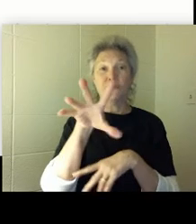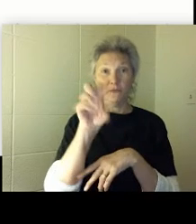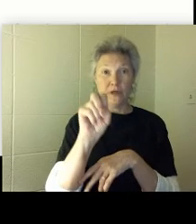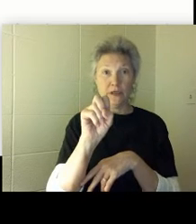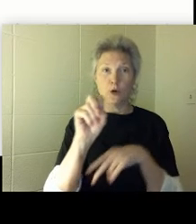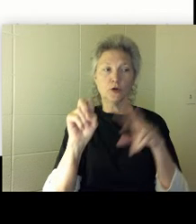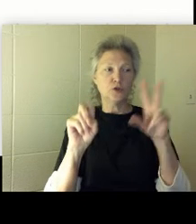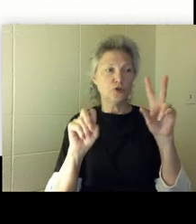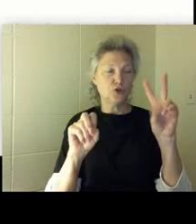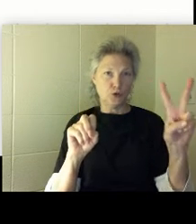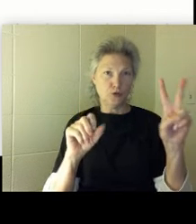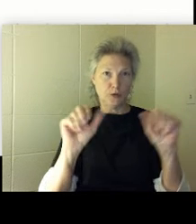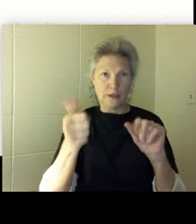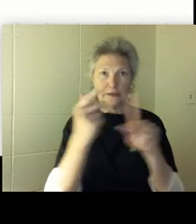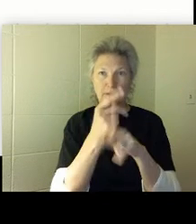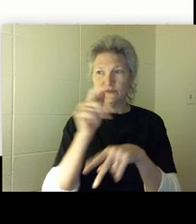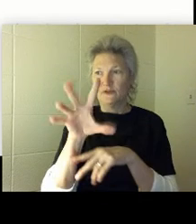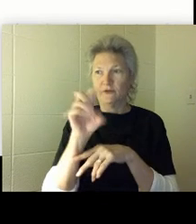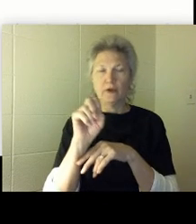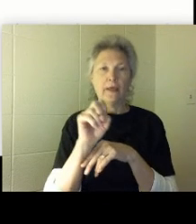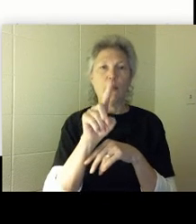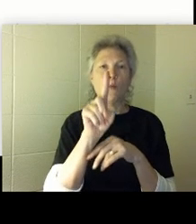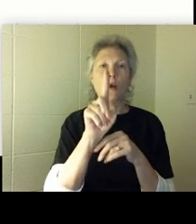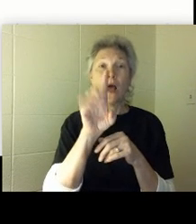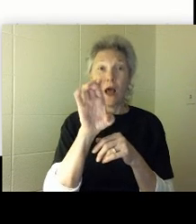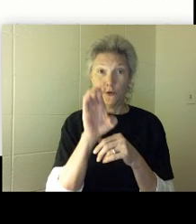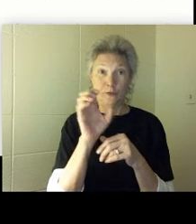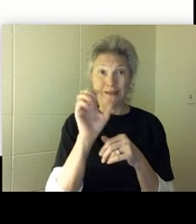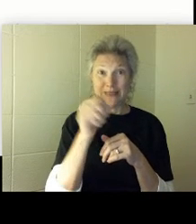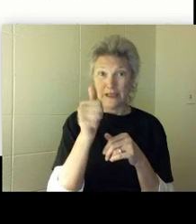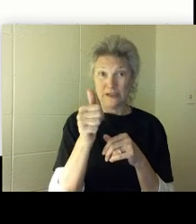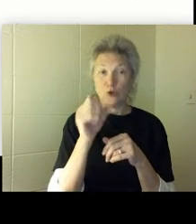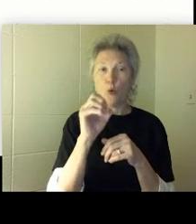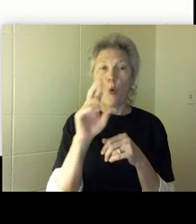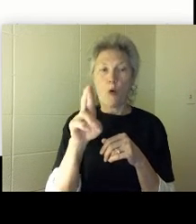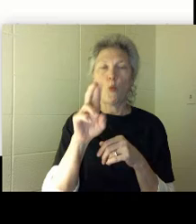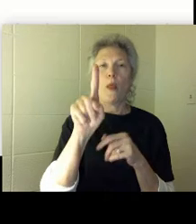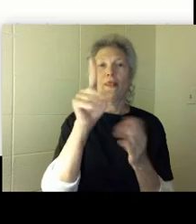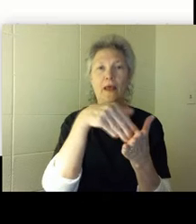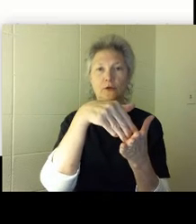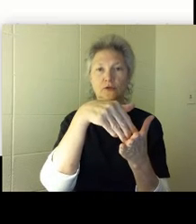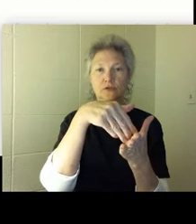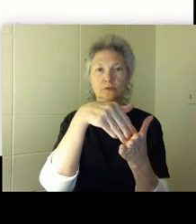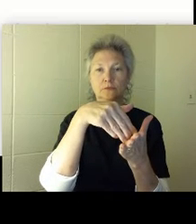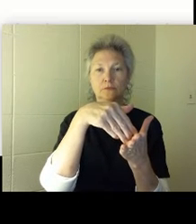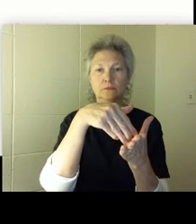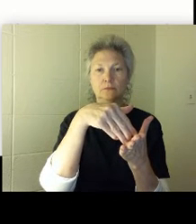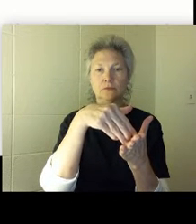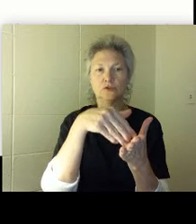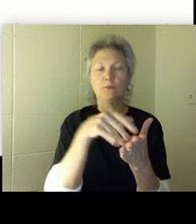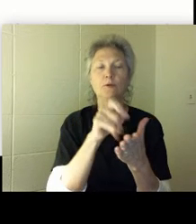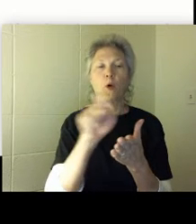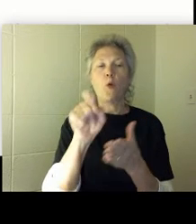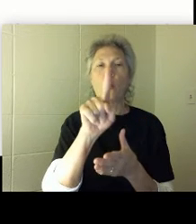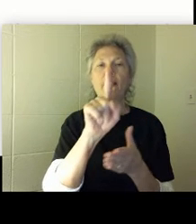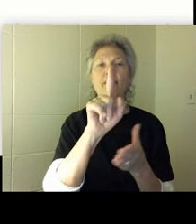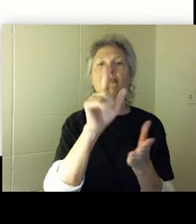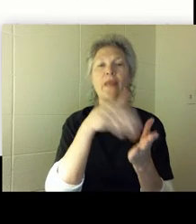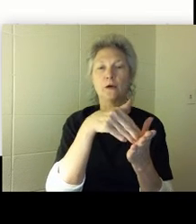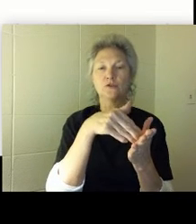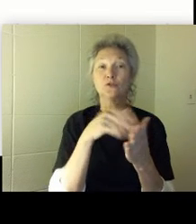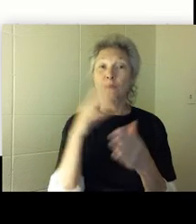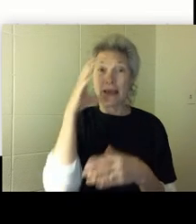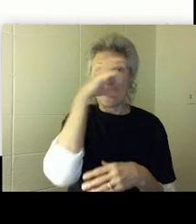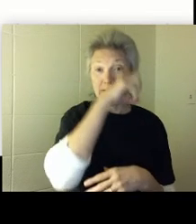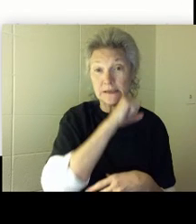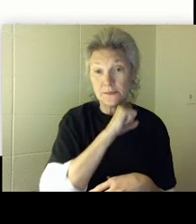as 2 tens times 50, that would be 100 tens or 1,000. So I'm just going to put that over here so